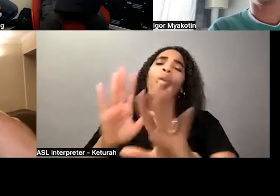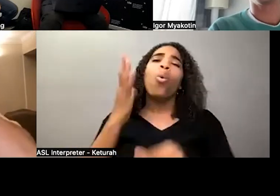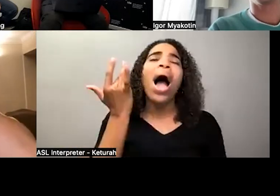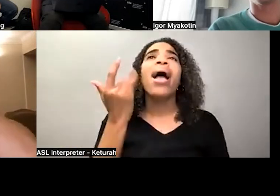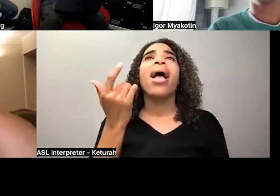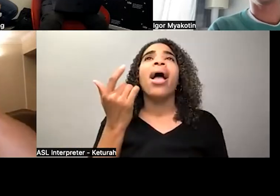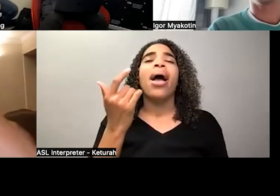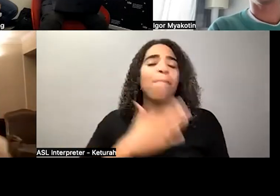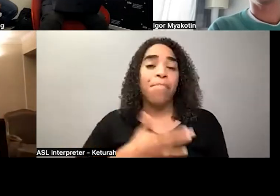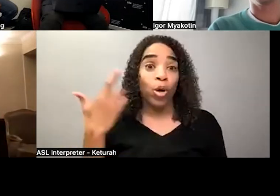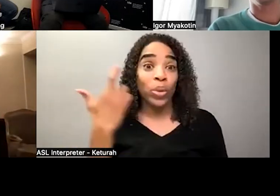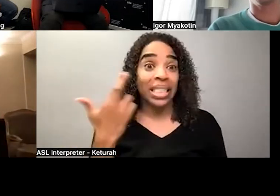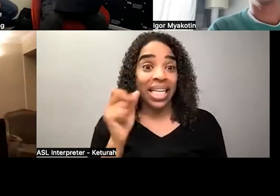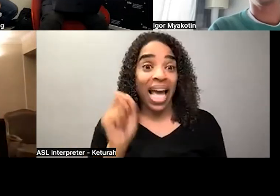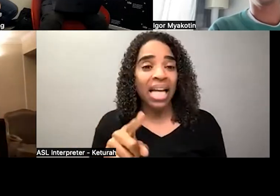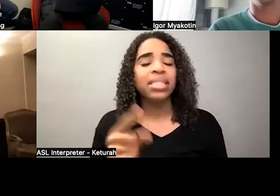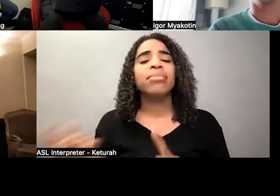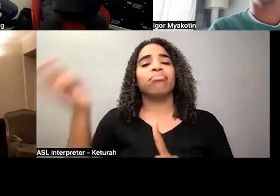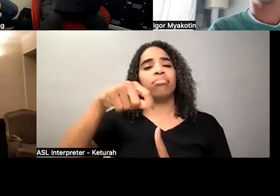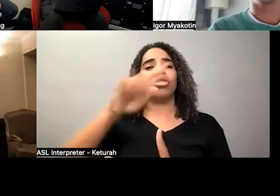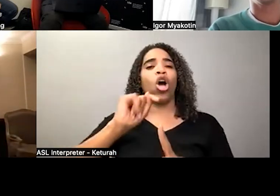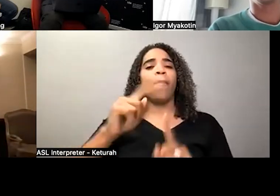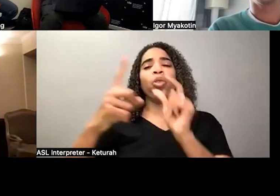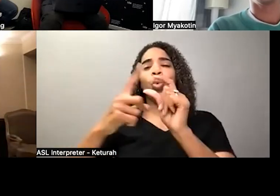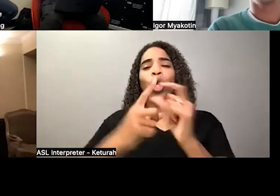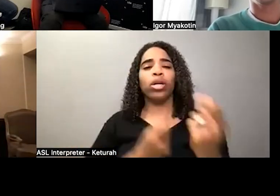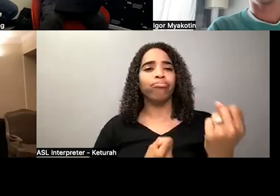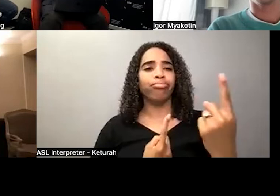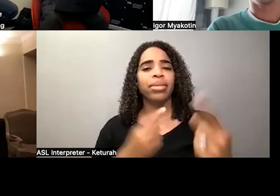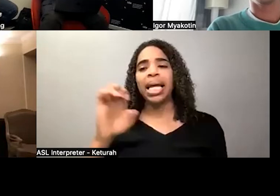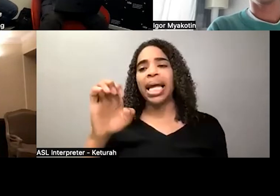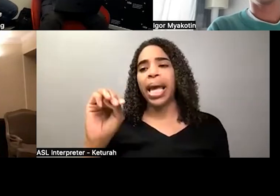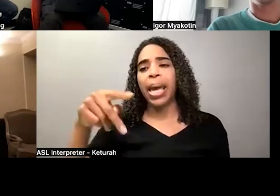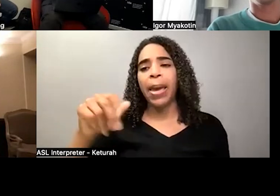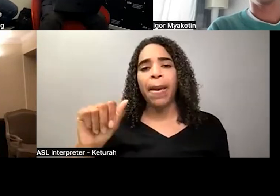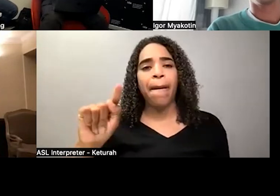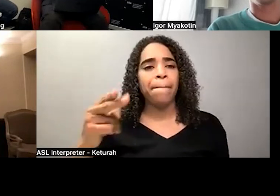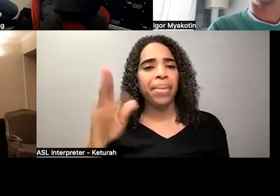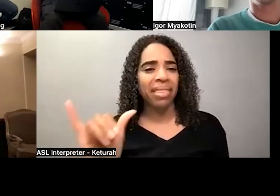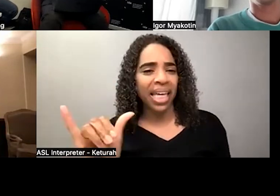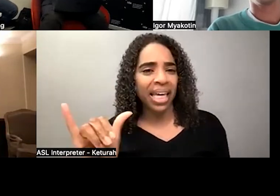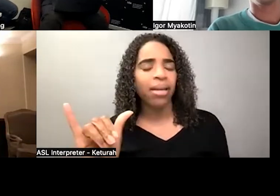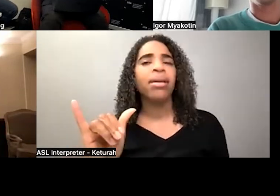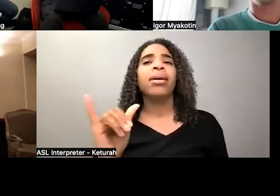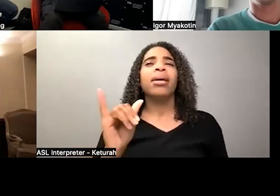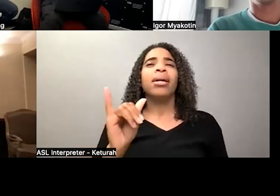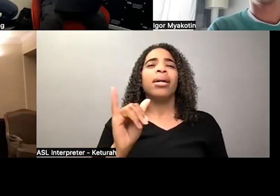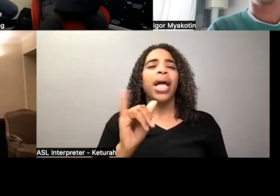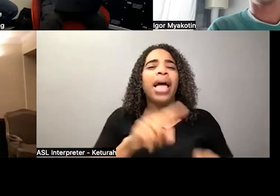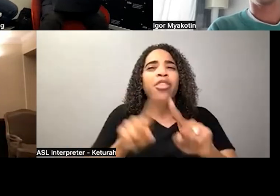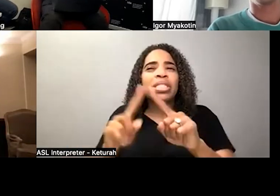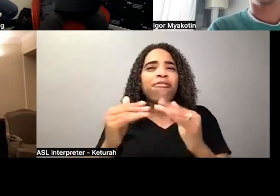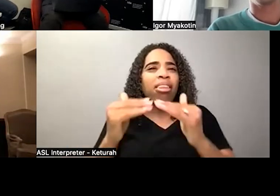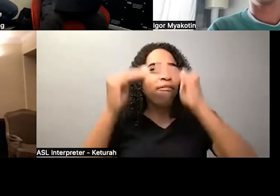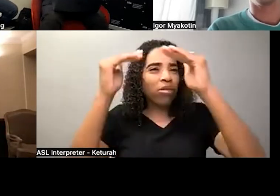is going back to empathy, as Rokhsareh was saying, is that levels of empathy along this journey,